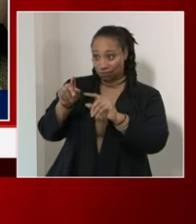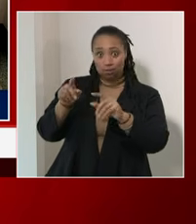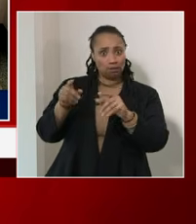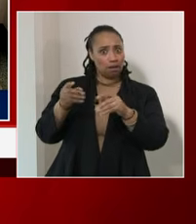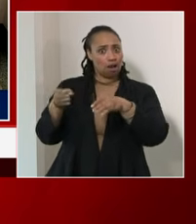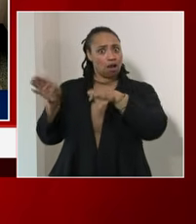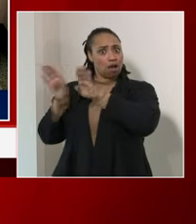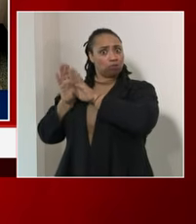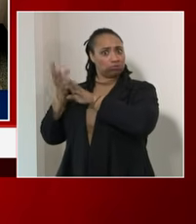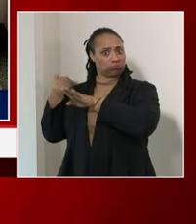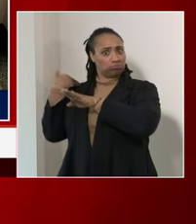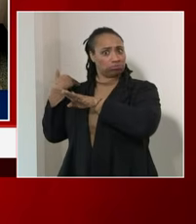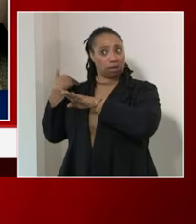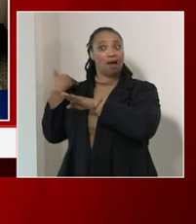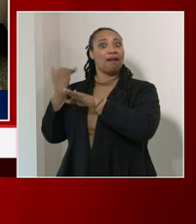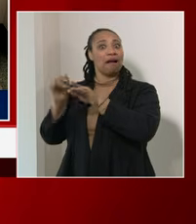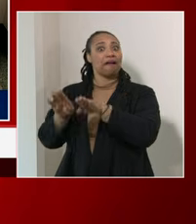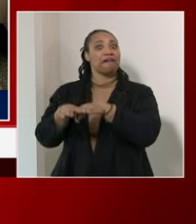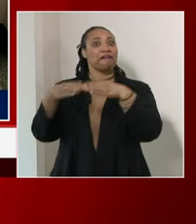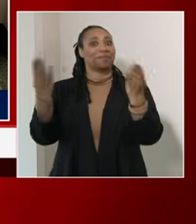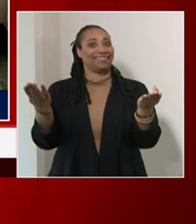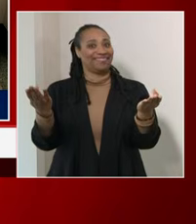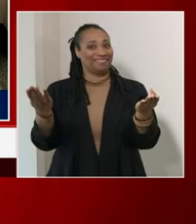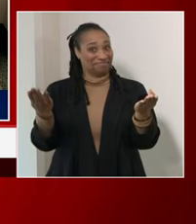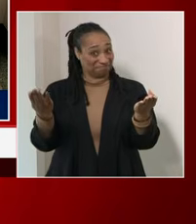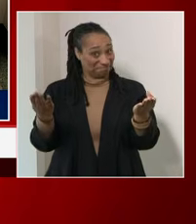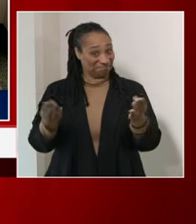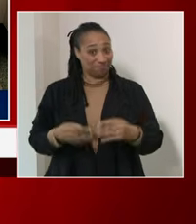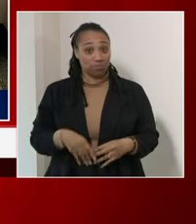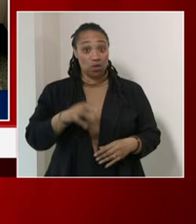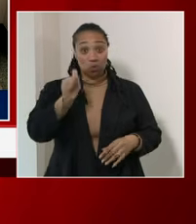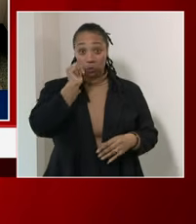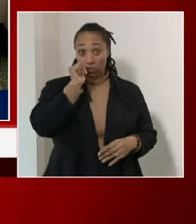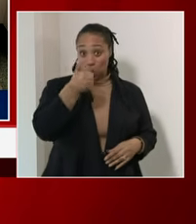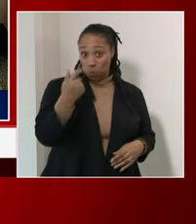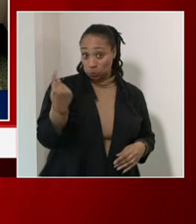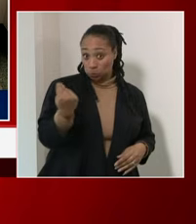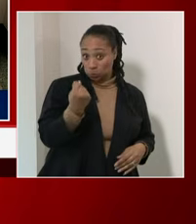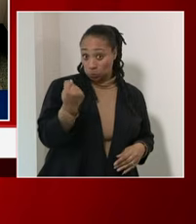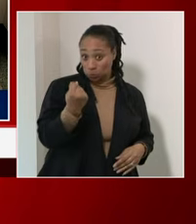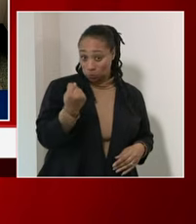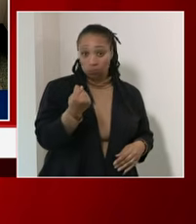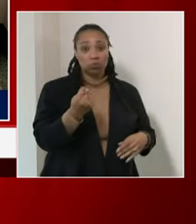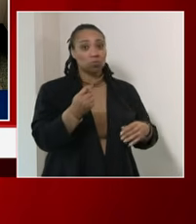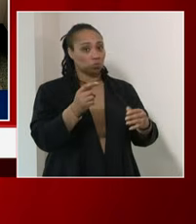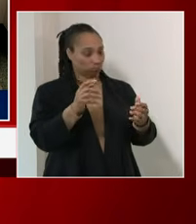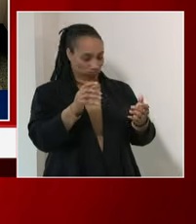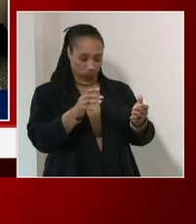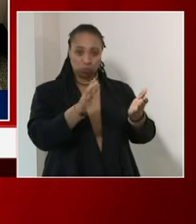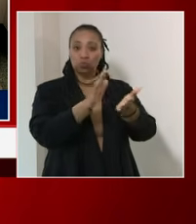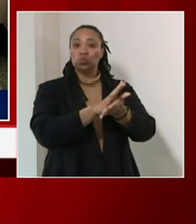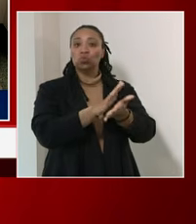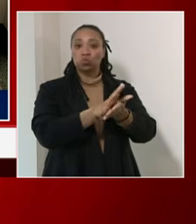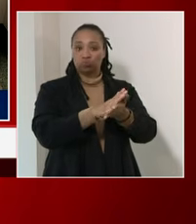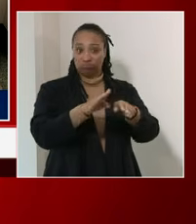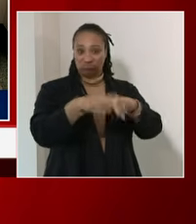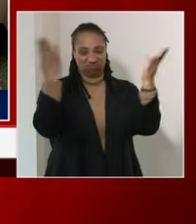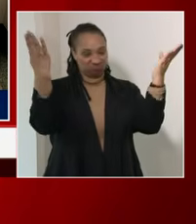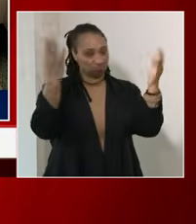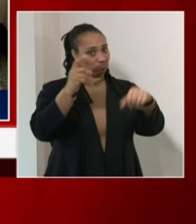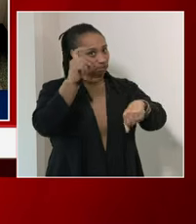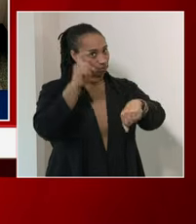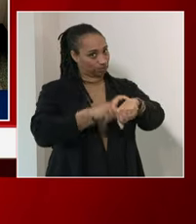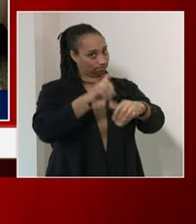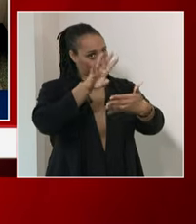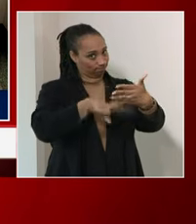Tuesday, DC public schools will open on time, as DC government opened on time today.